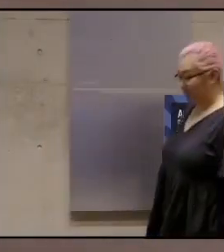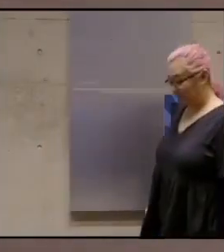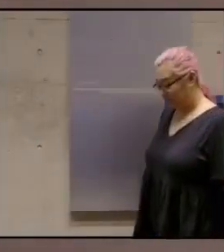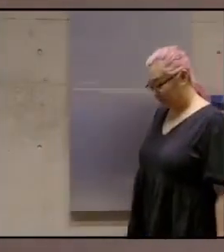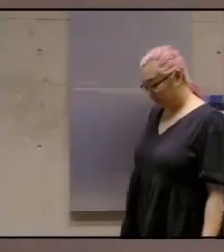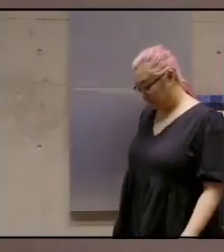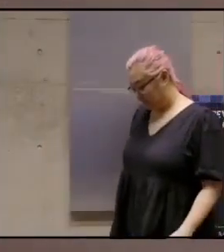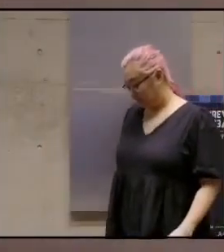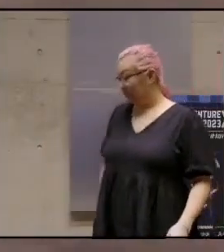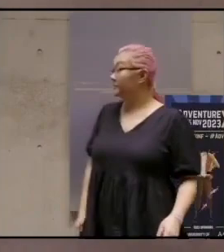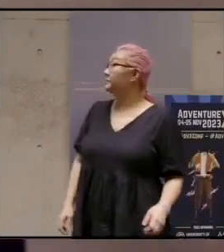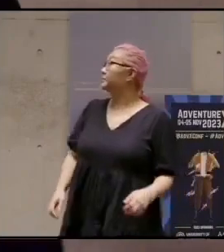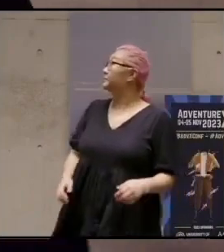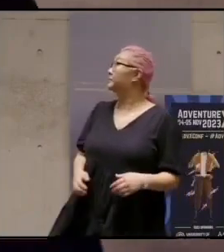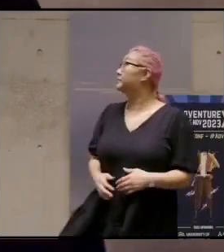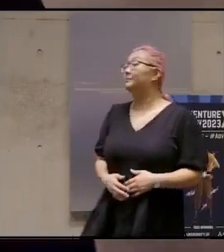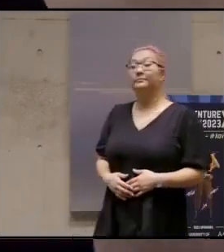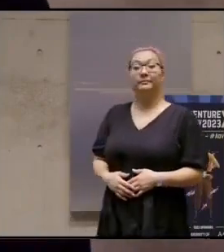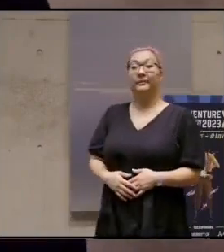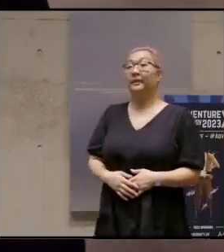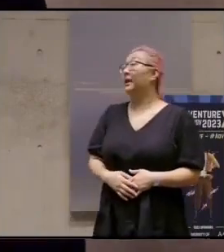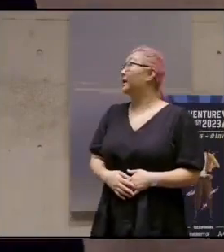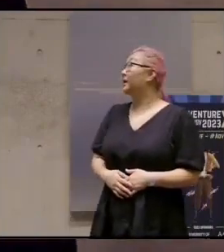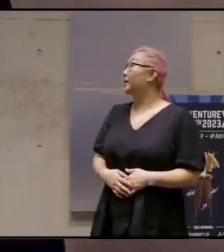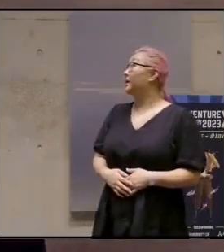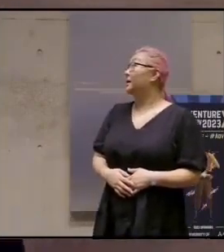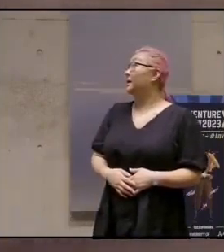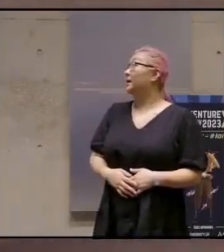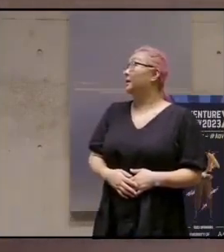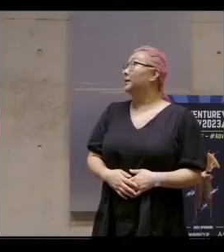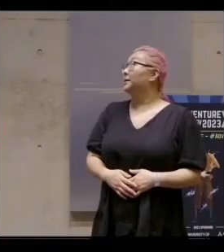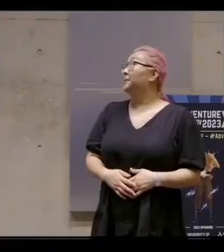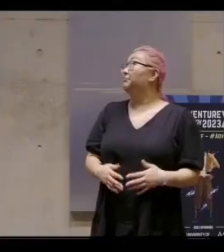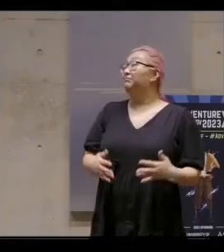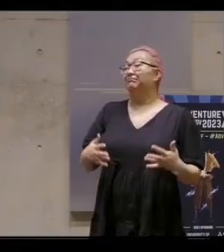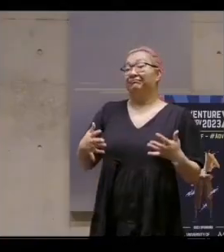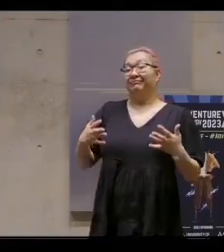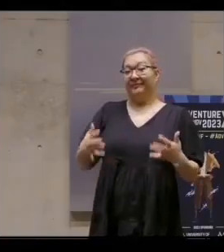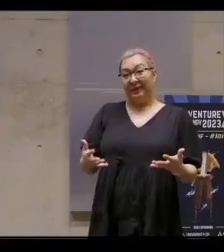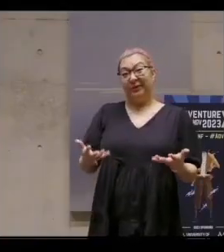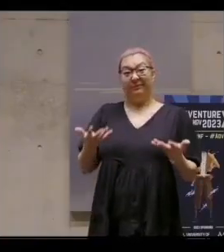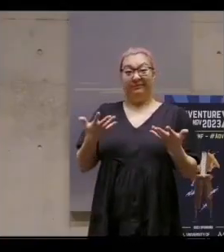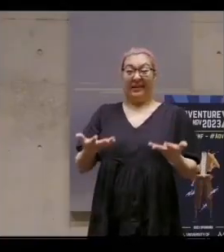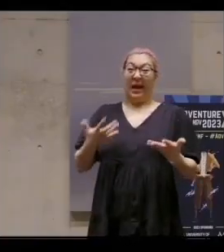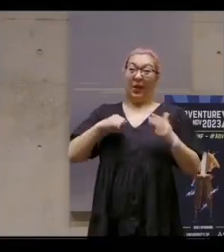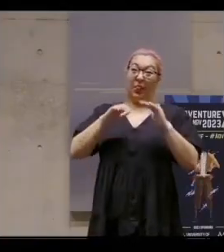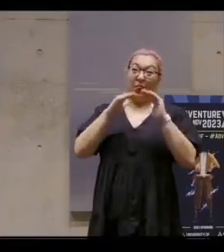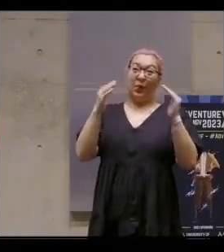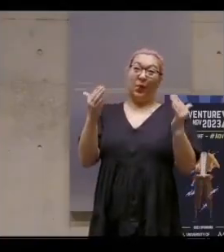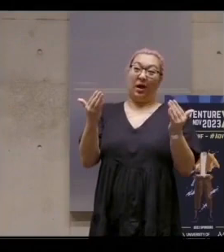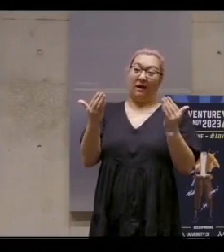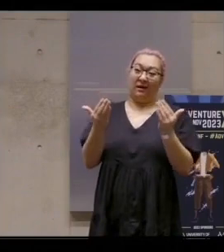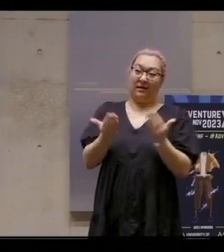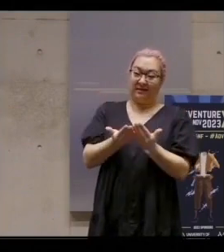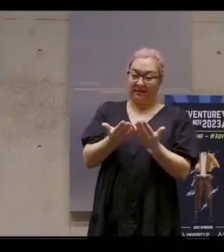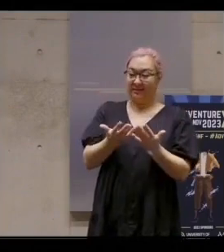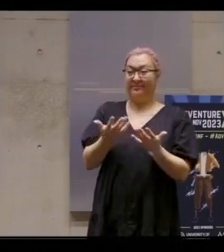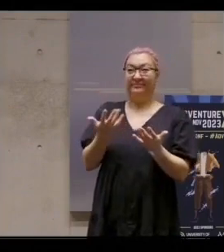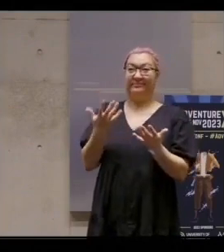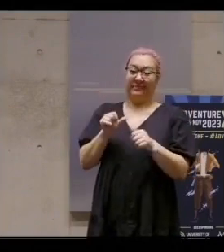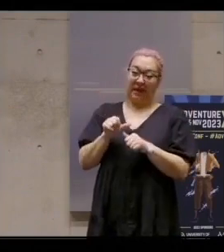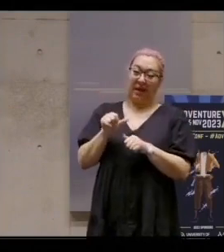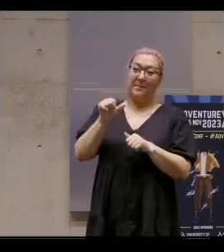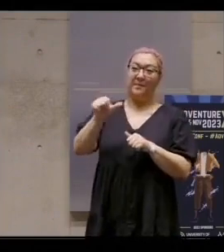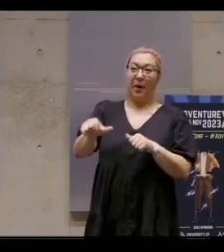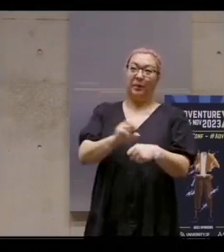So, we do, however, live in a post-2020 world, and it is entirely possible that you could be ending up